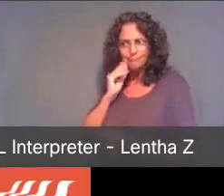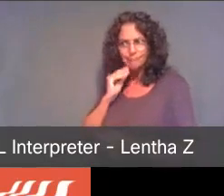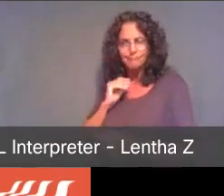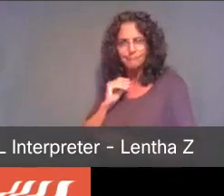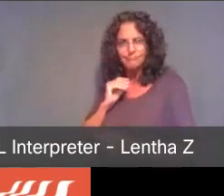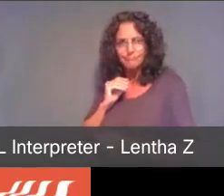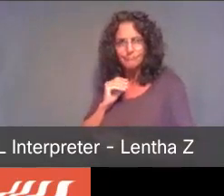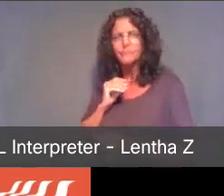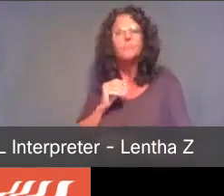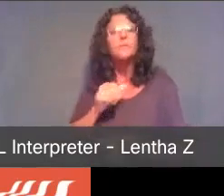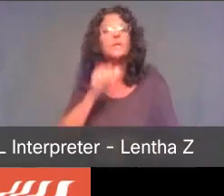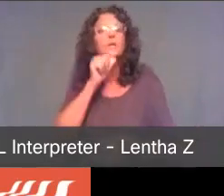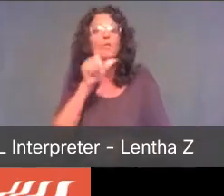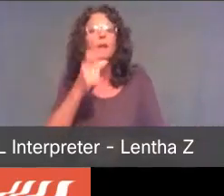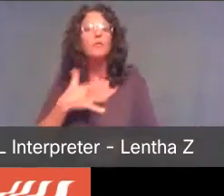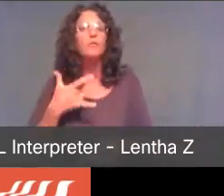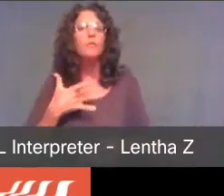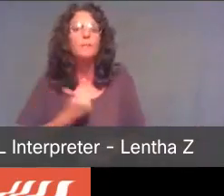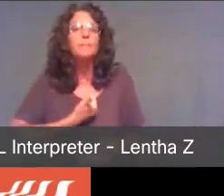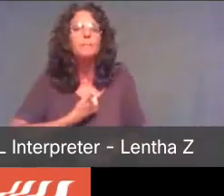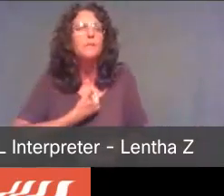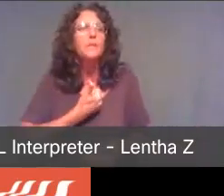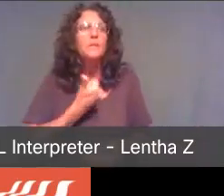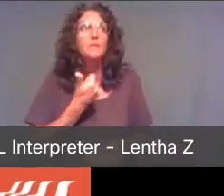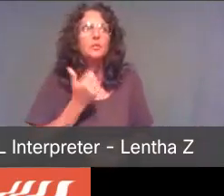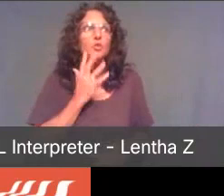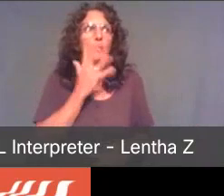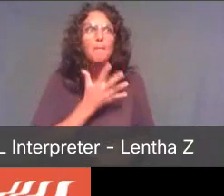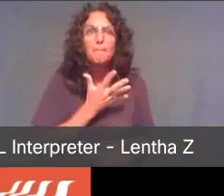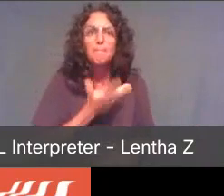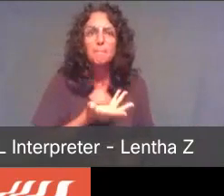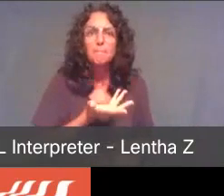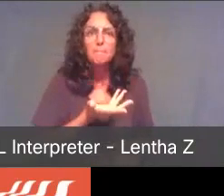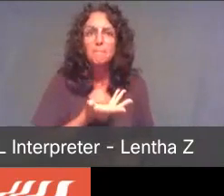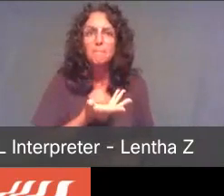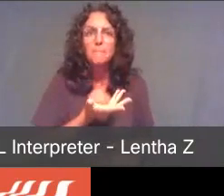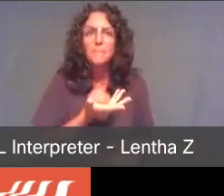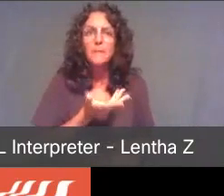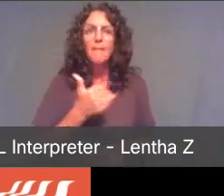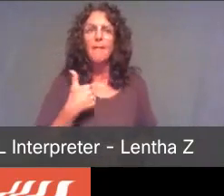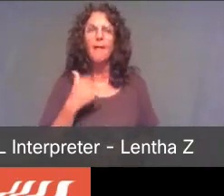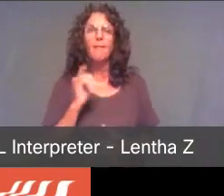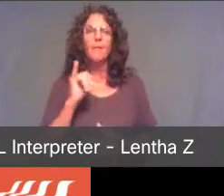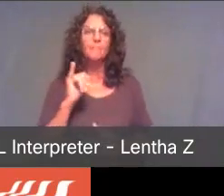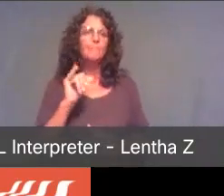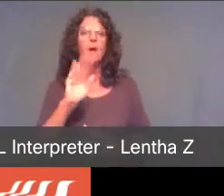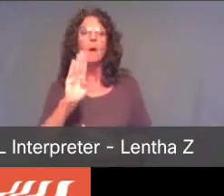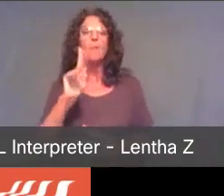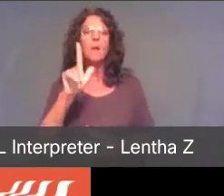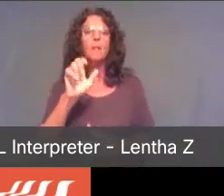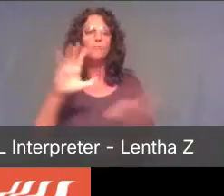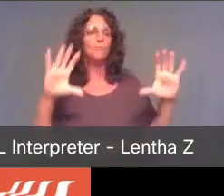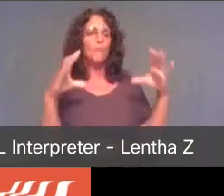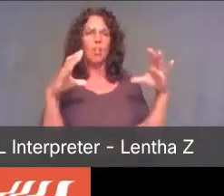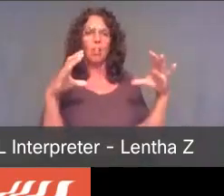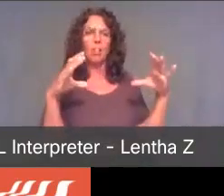And we don't have to shame ourselves or other people for not being aware of their own privilege. Privilege creates a bubble and a buffer around us so that